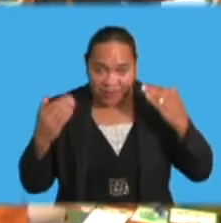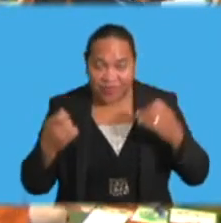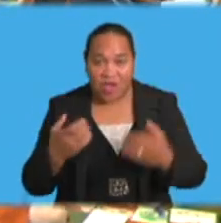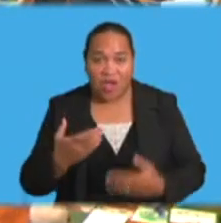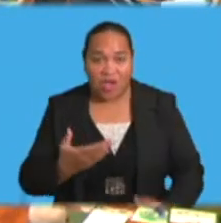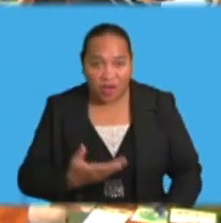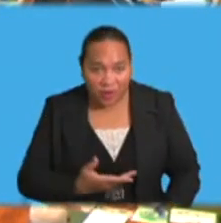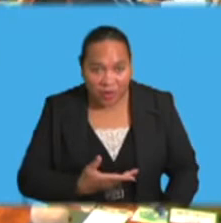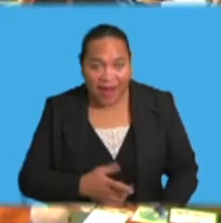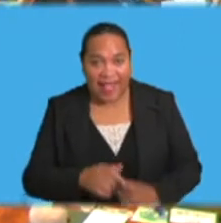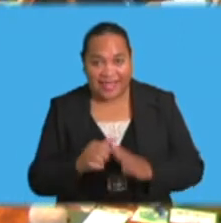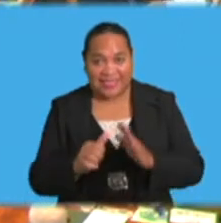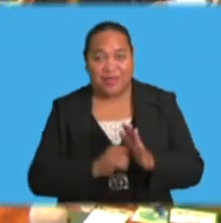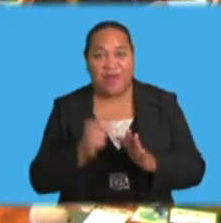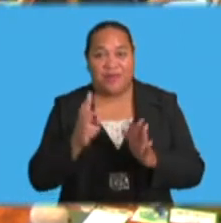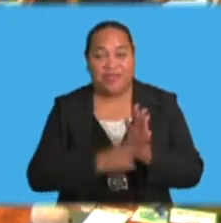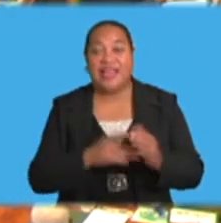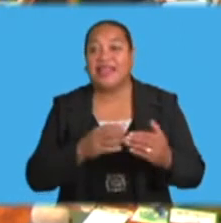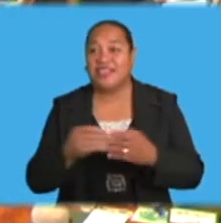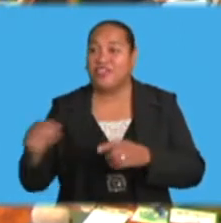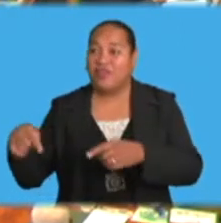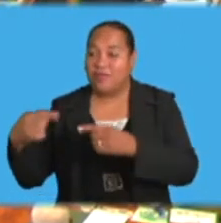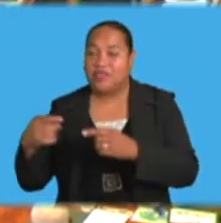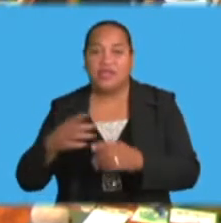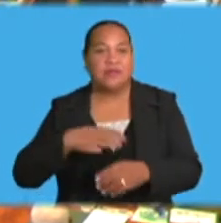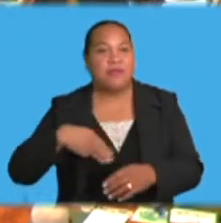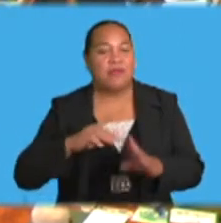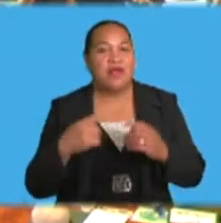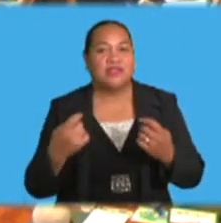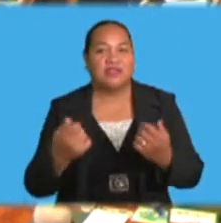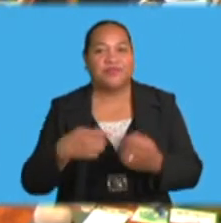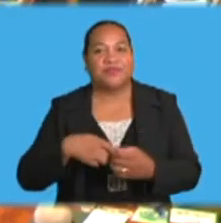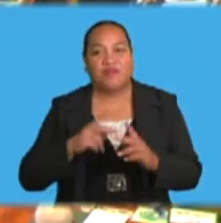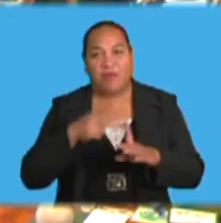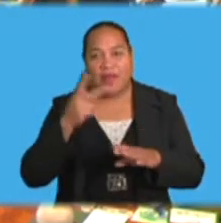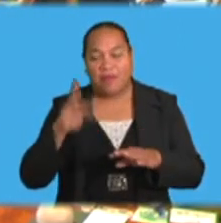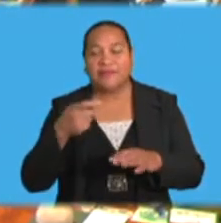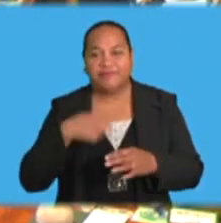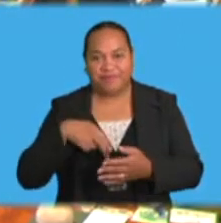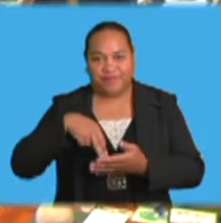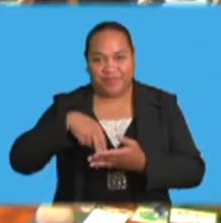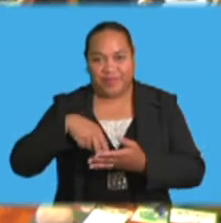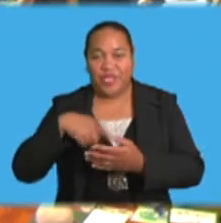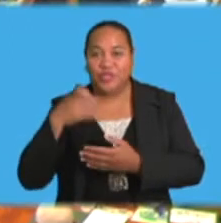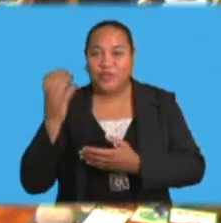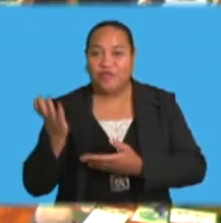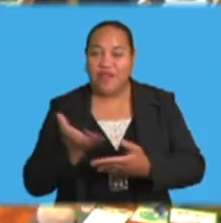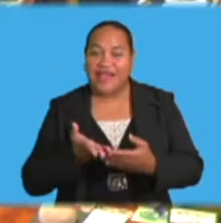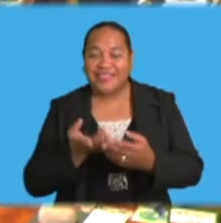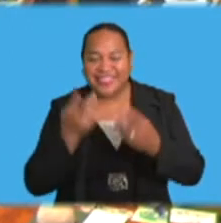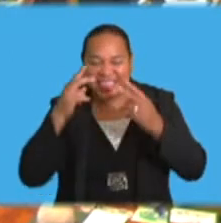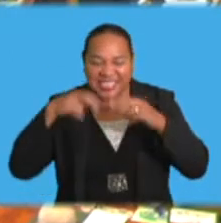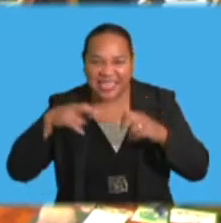Honourable Acting Prime Minister, Honourable Leader of the Opposition, fellow Members of Parliament, I rise today to provide insight into